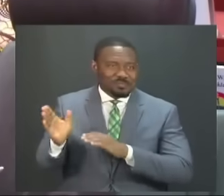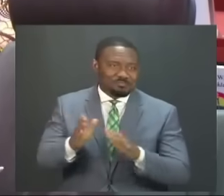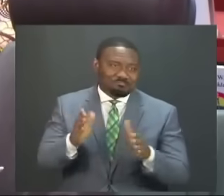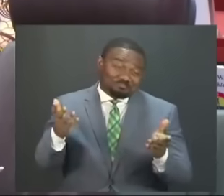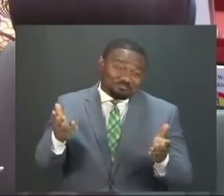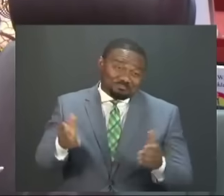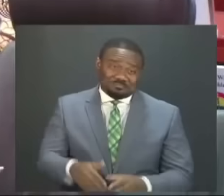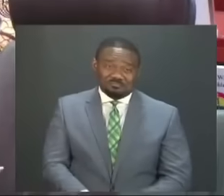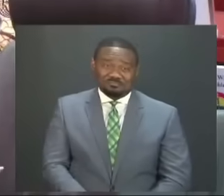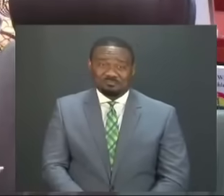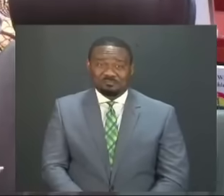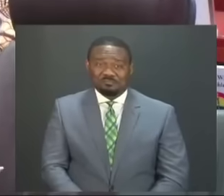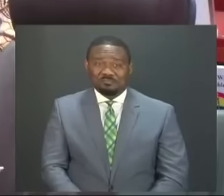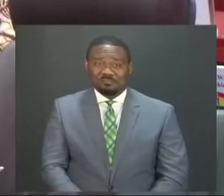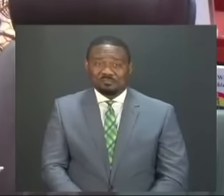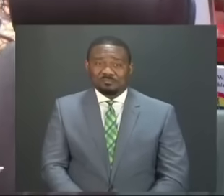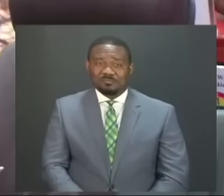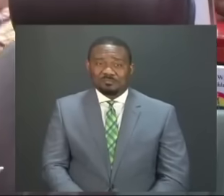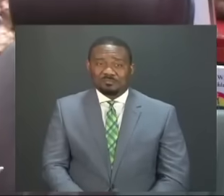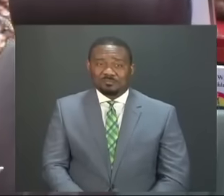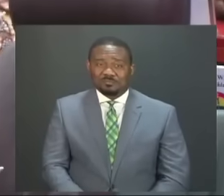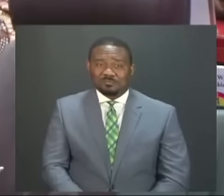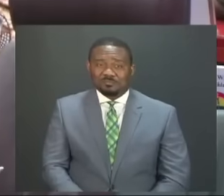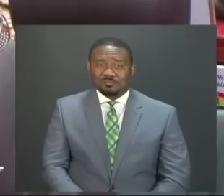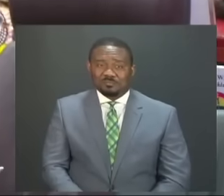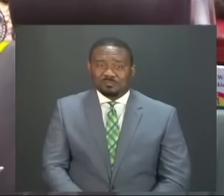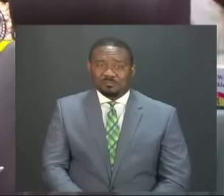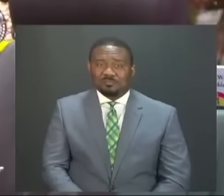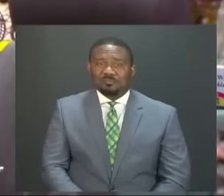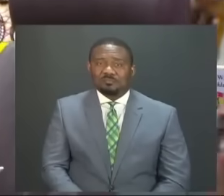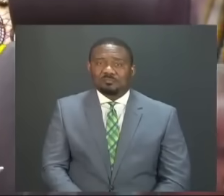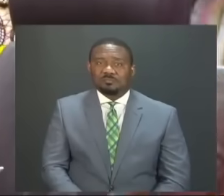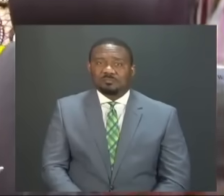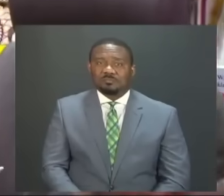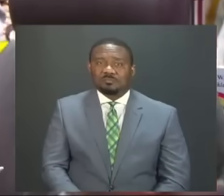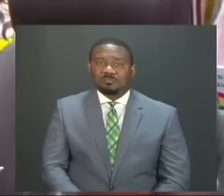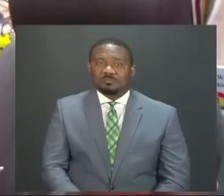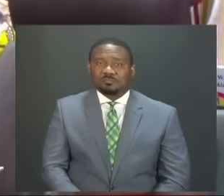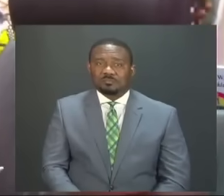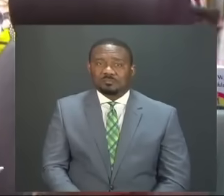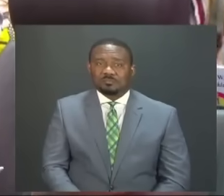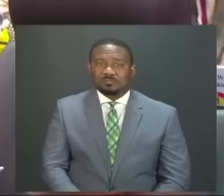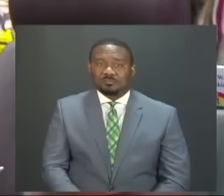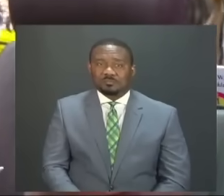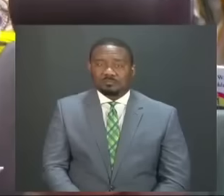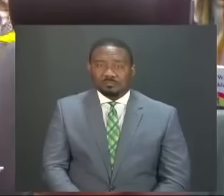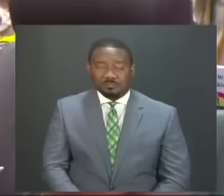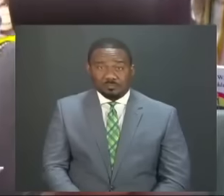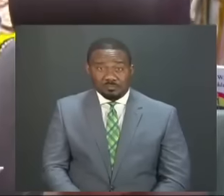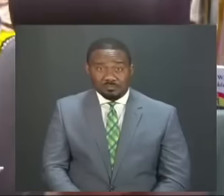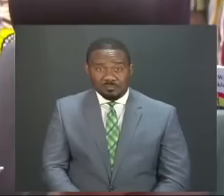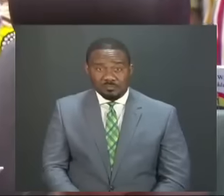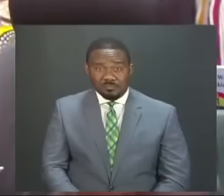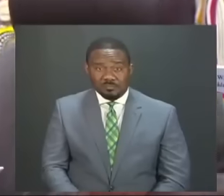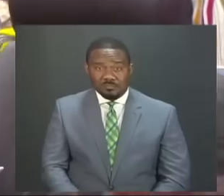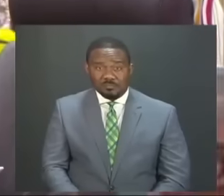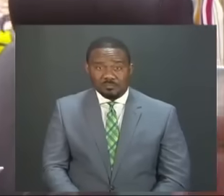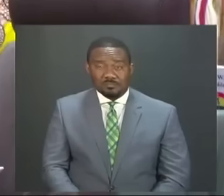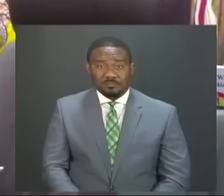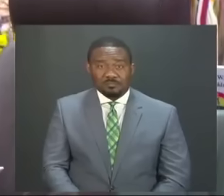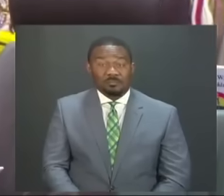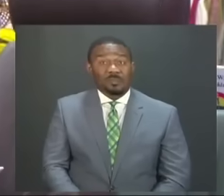So let's do some small private business. I'm sorry, public business. So, Mr. Speaker, permit